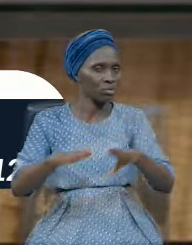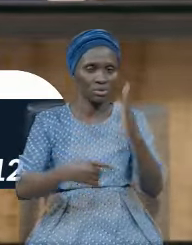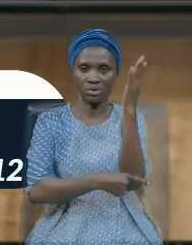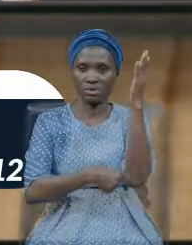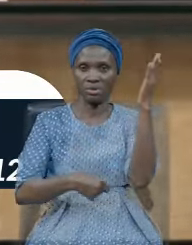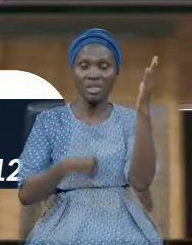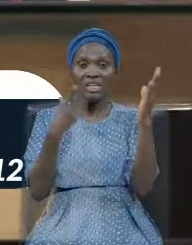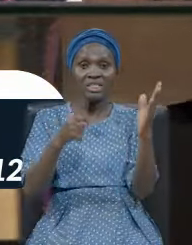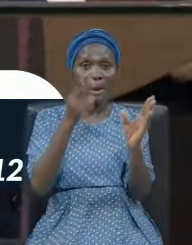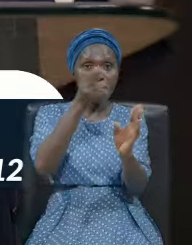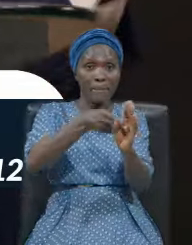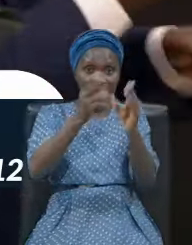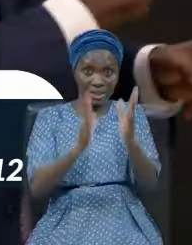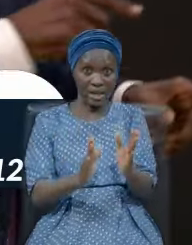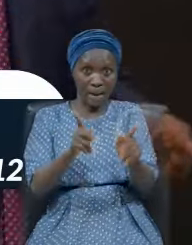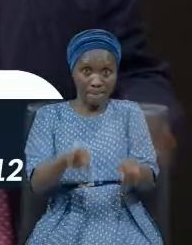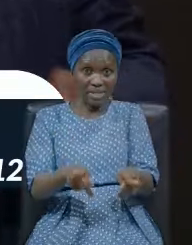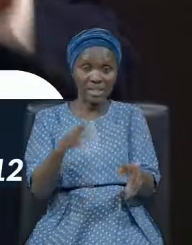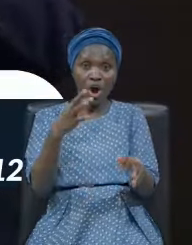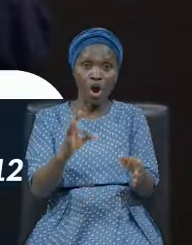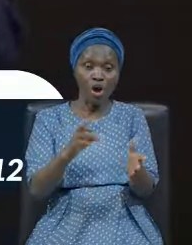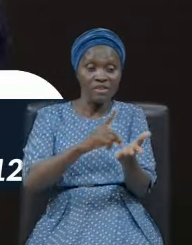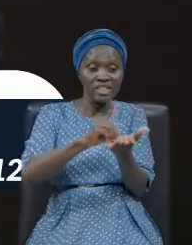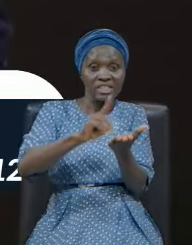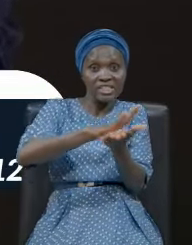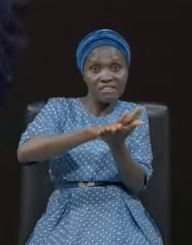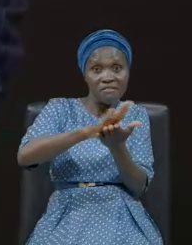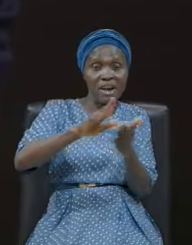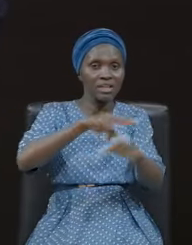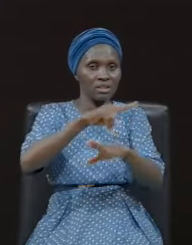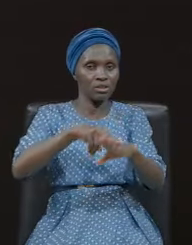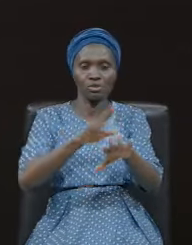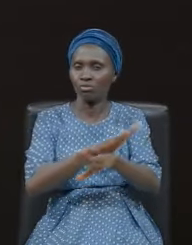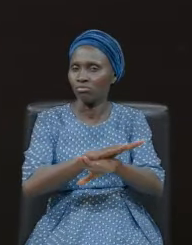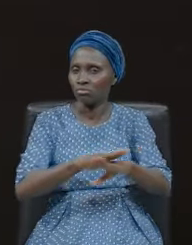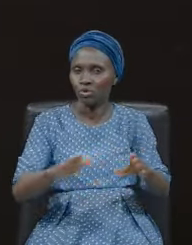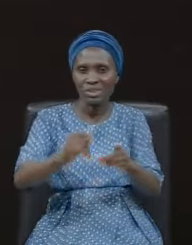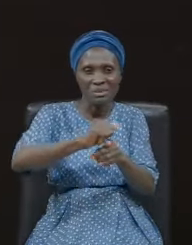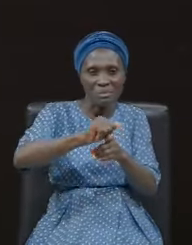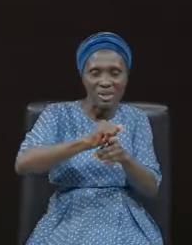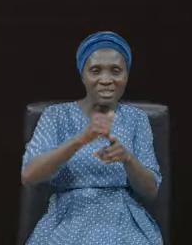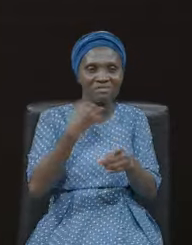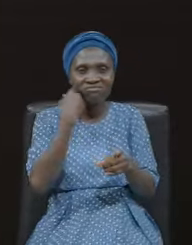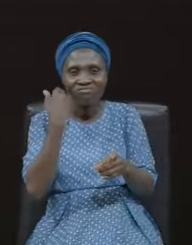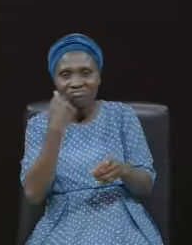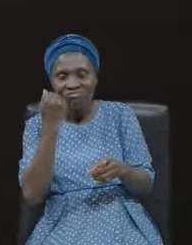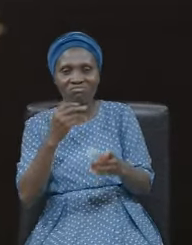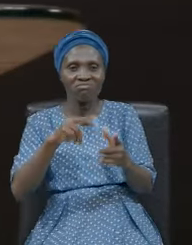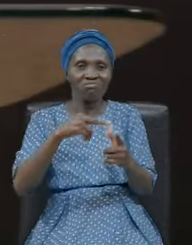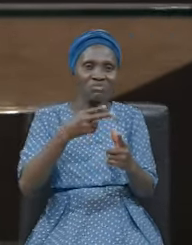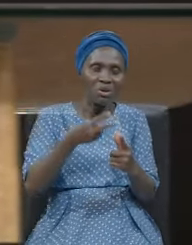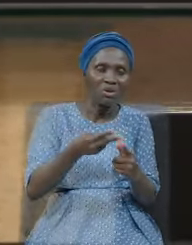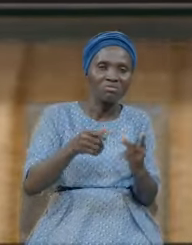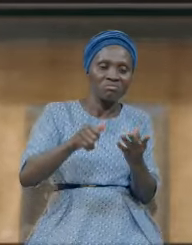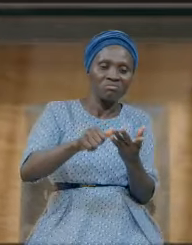Partakers of the divine nature don't commit adultery or fornication. Partakers of